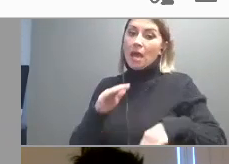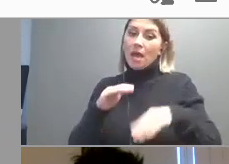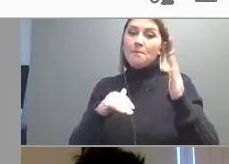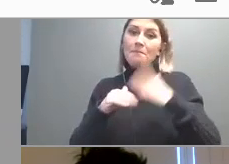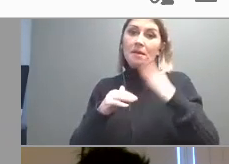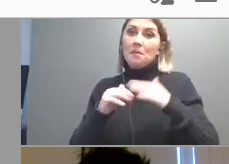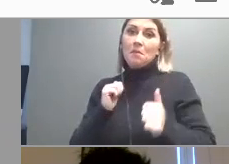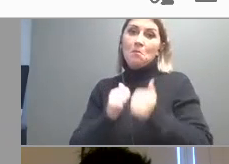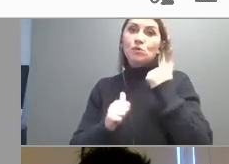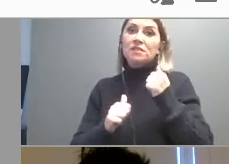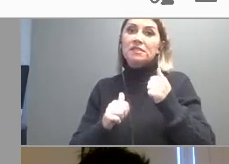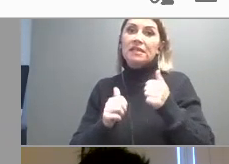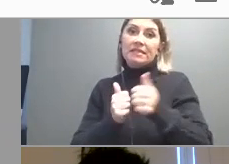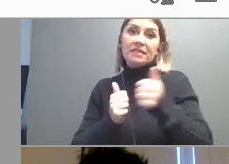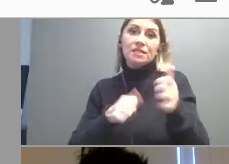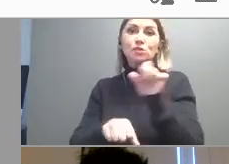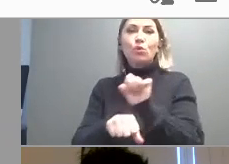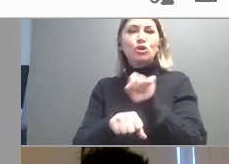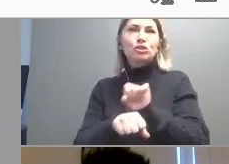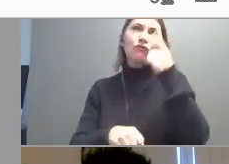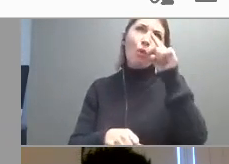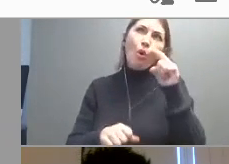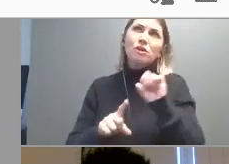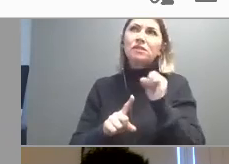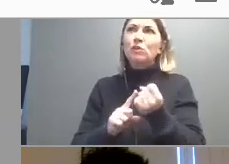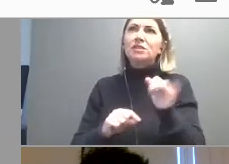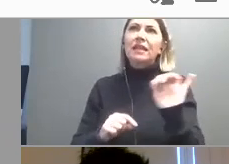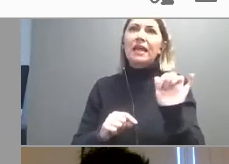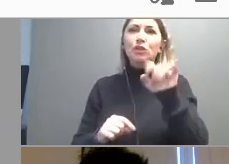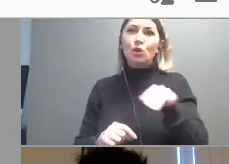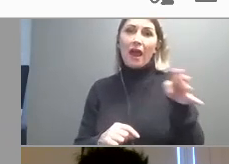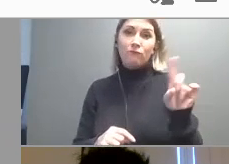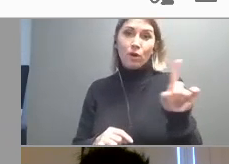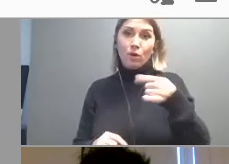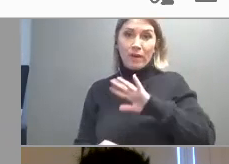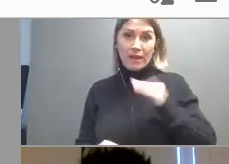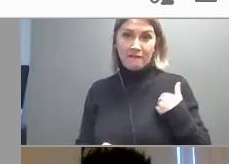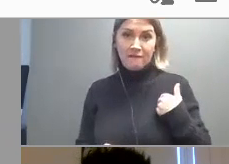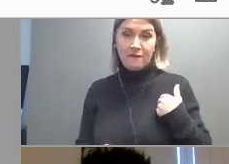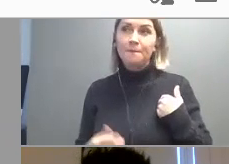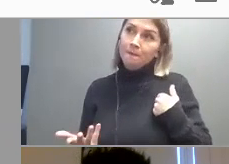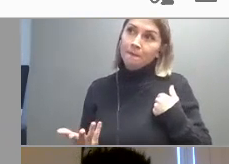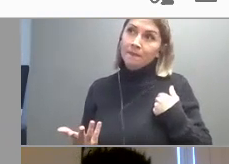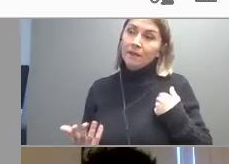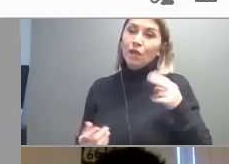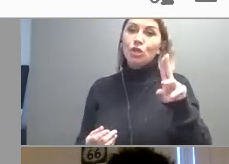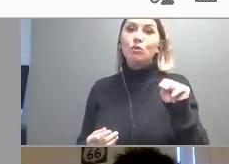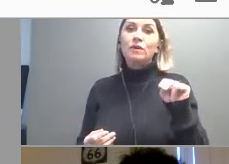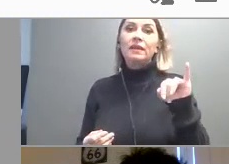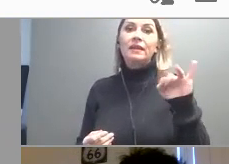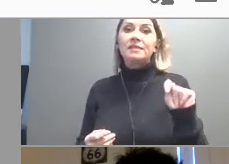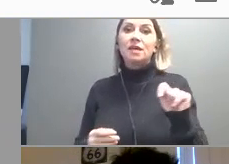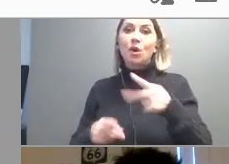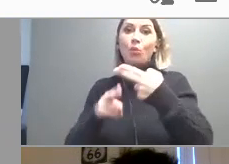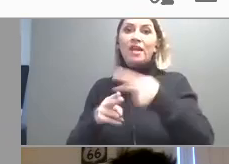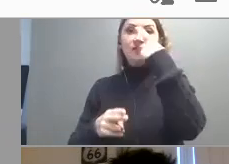distance works in case of graphs where we have unit weights for our edges. So